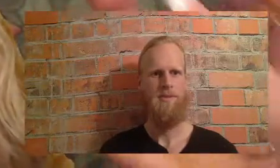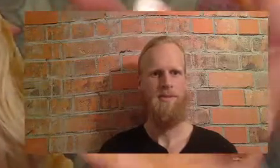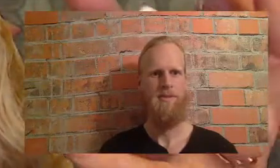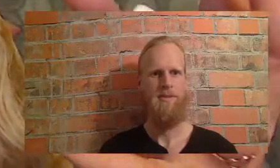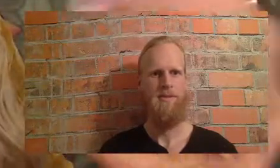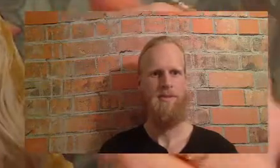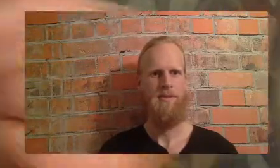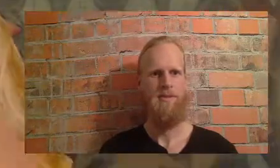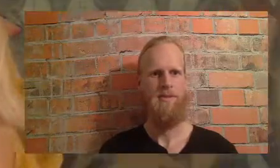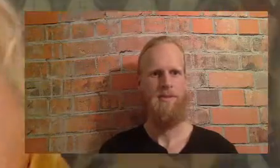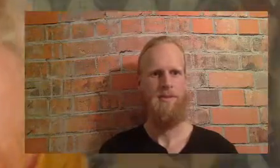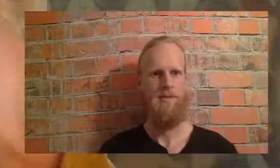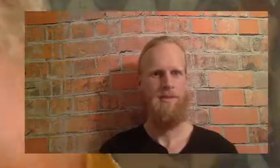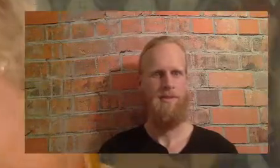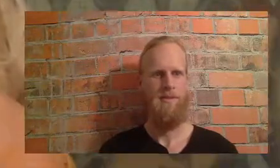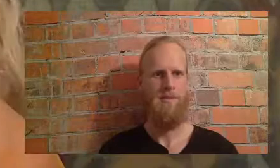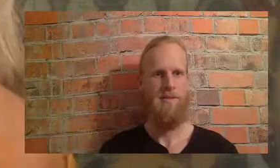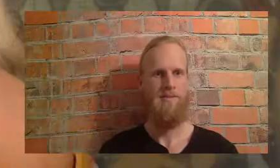your body.